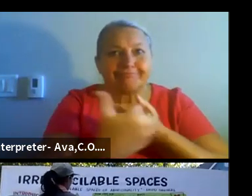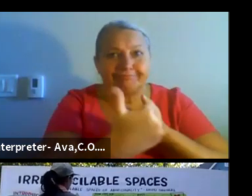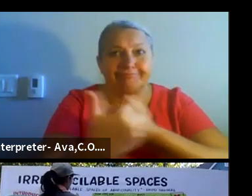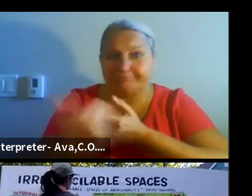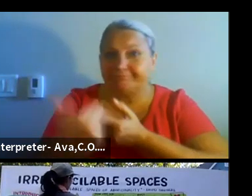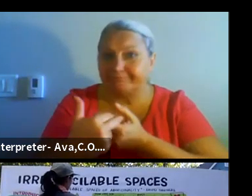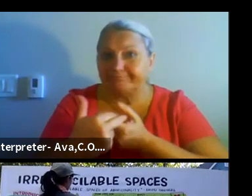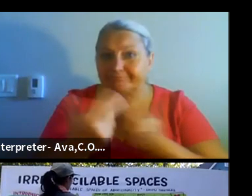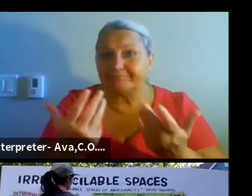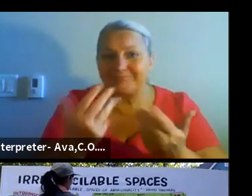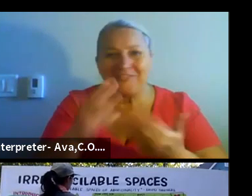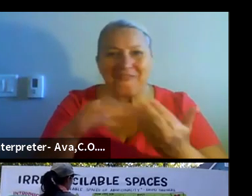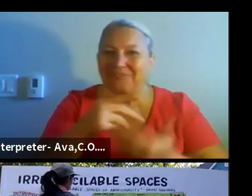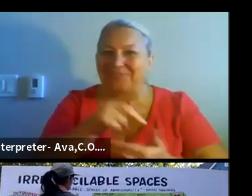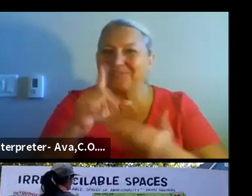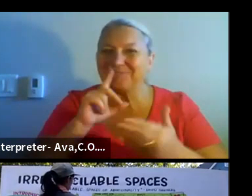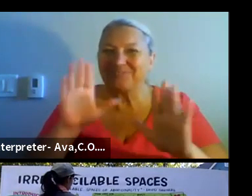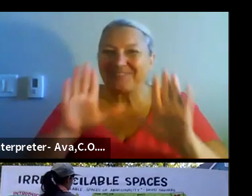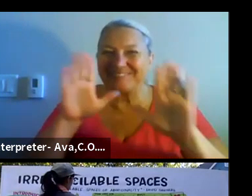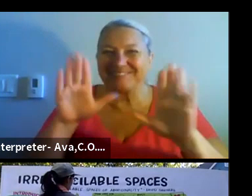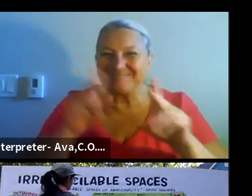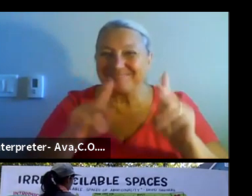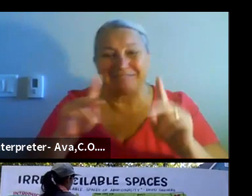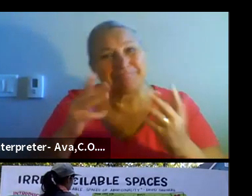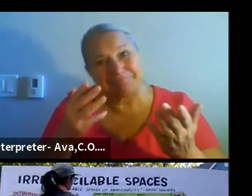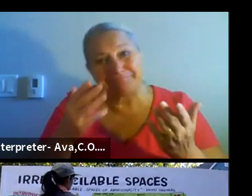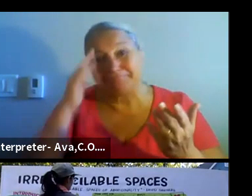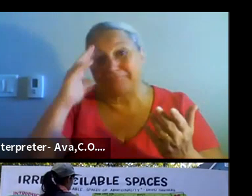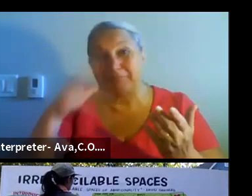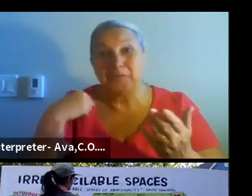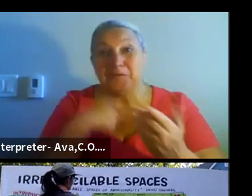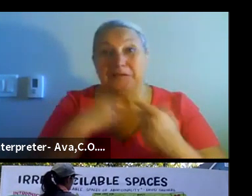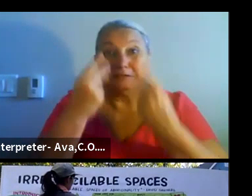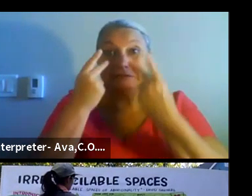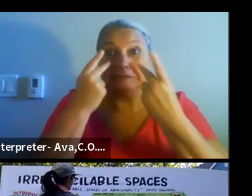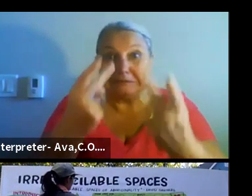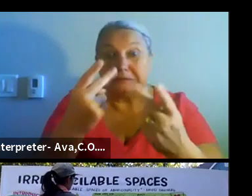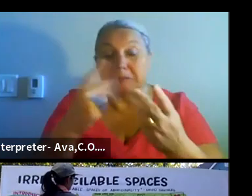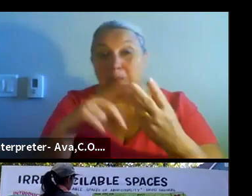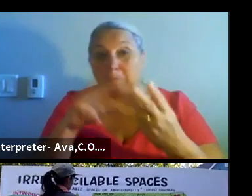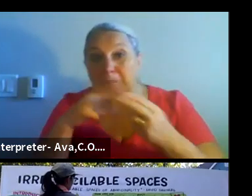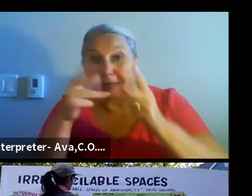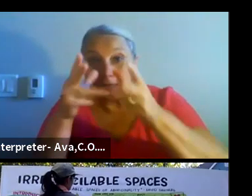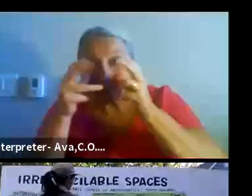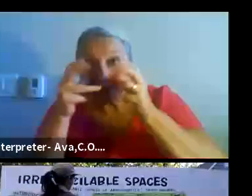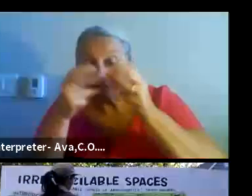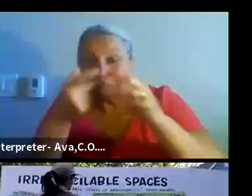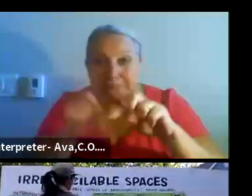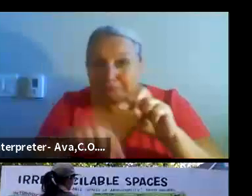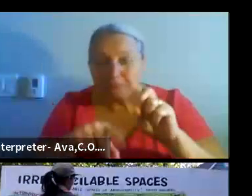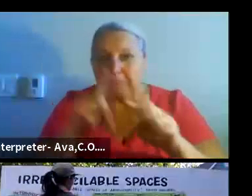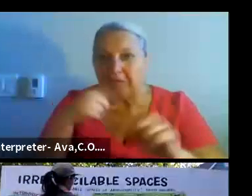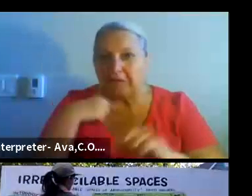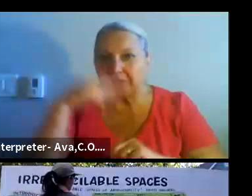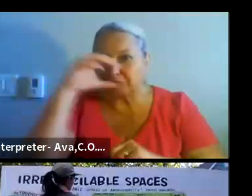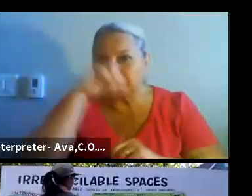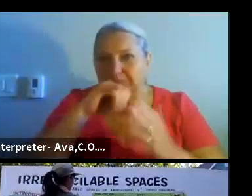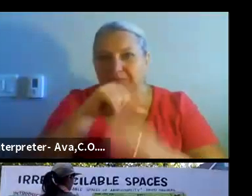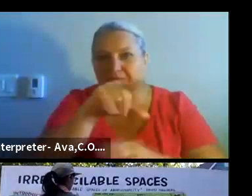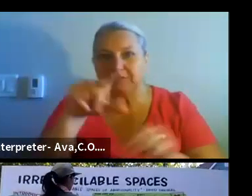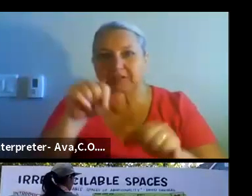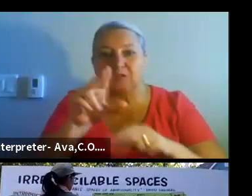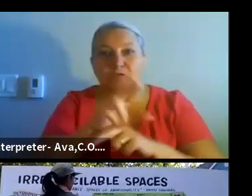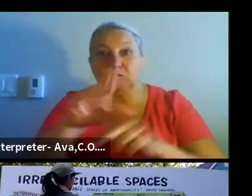of all you wonderful people whom we can't see or hear right now. I believe you are able to access